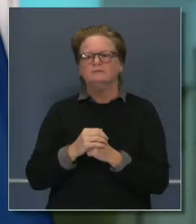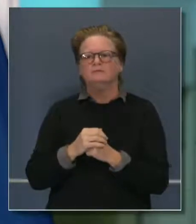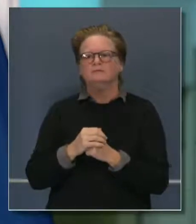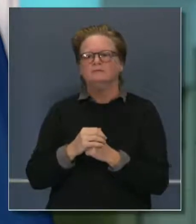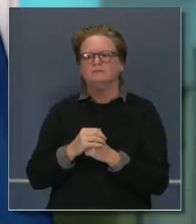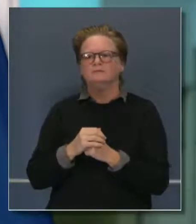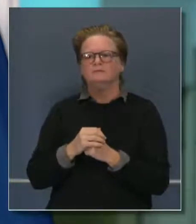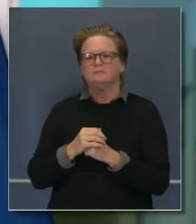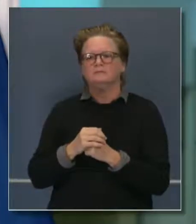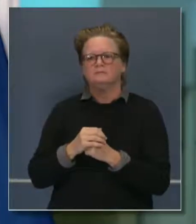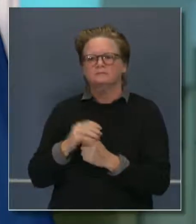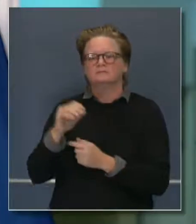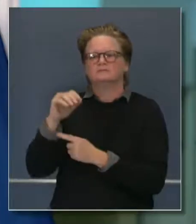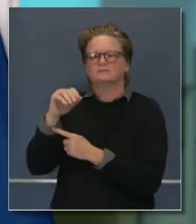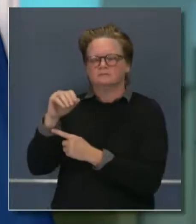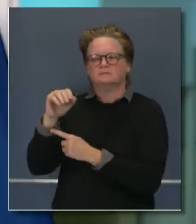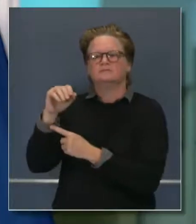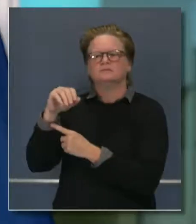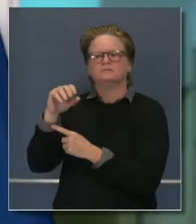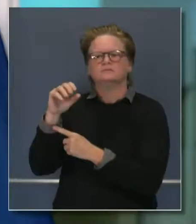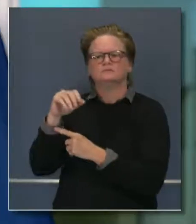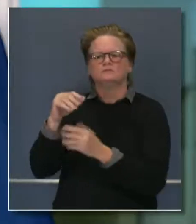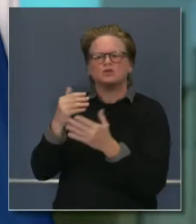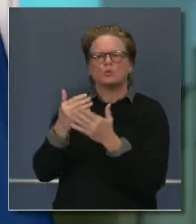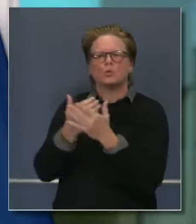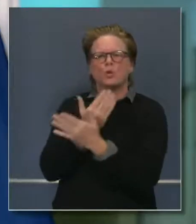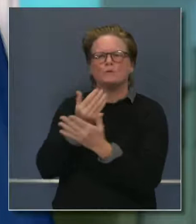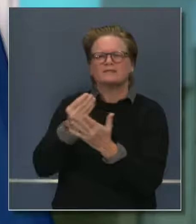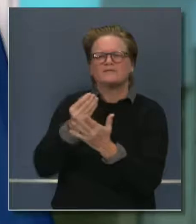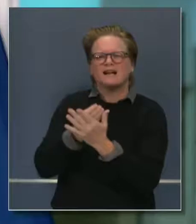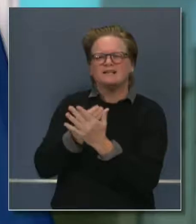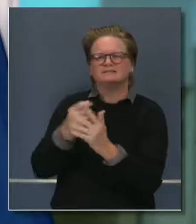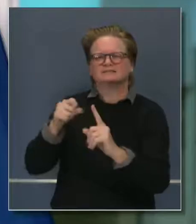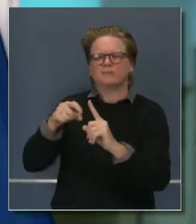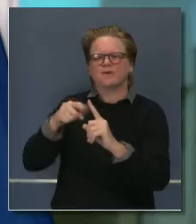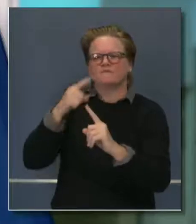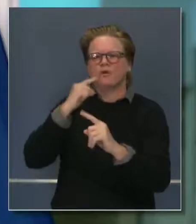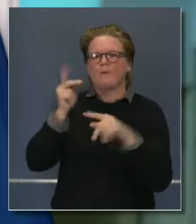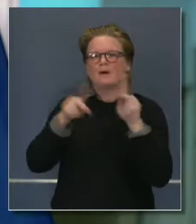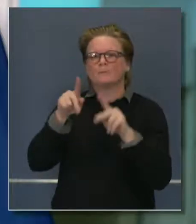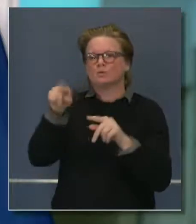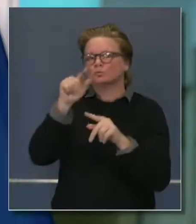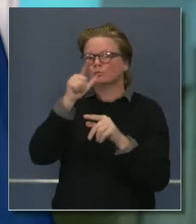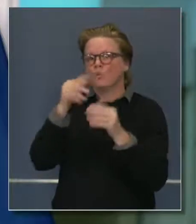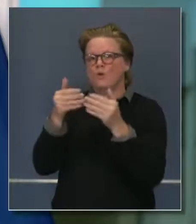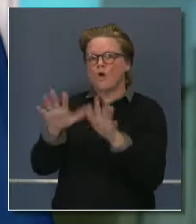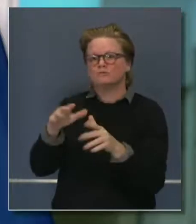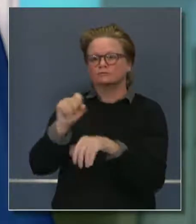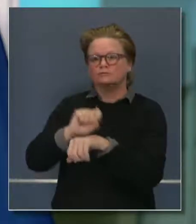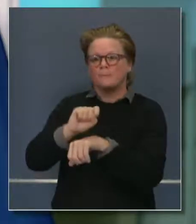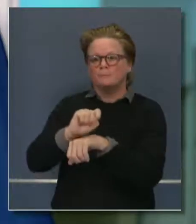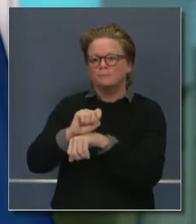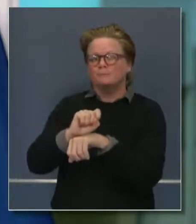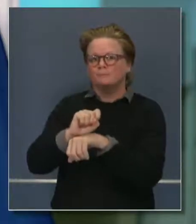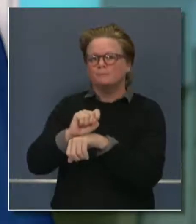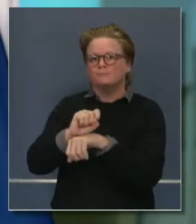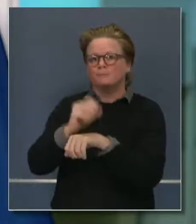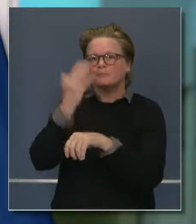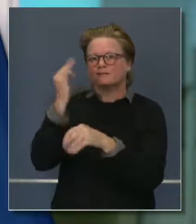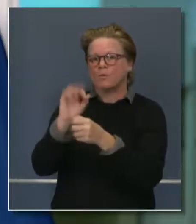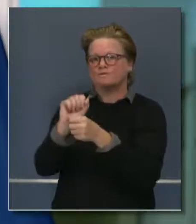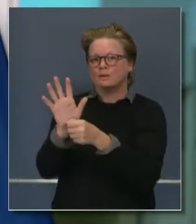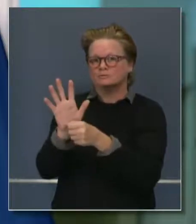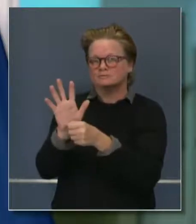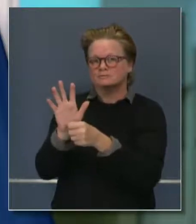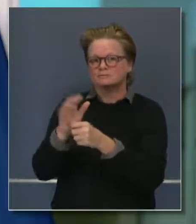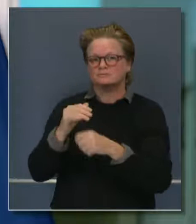just states and cities and the budgets related to states and cities, but also, more important than anything else, you, and how we